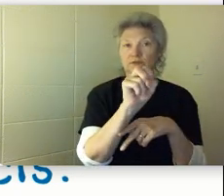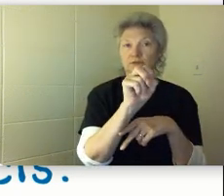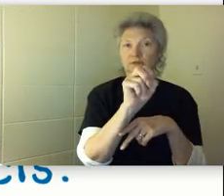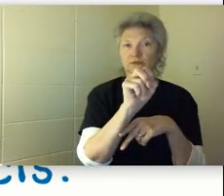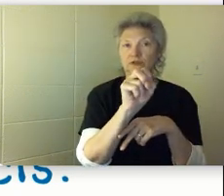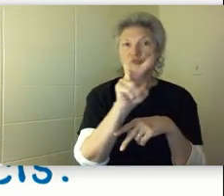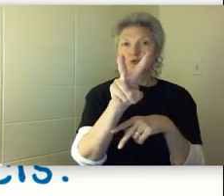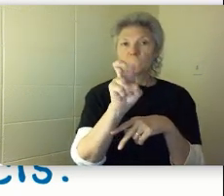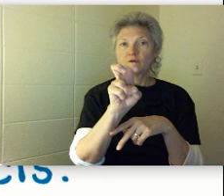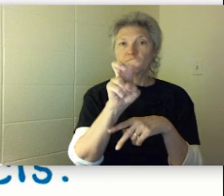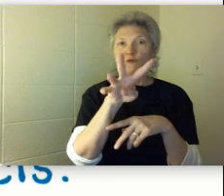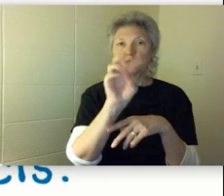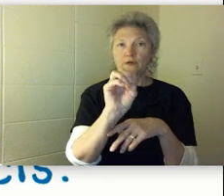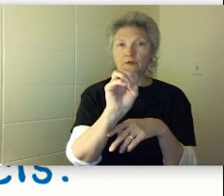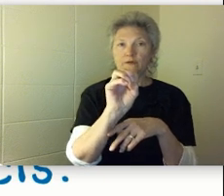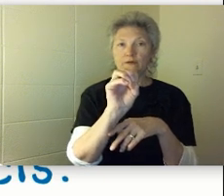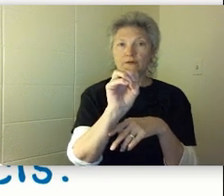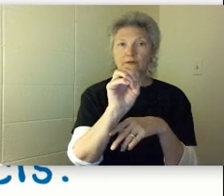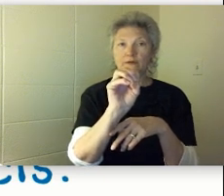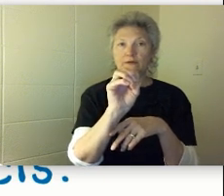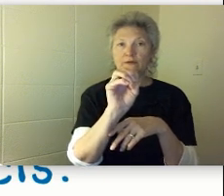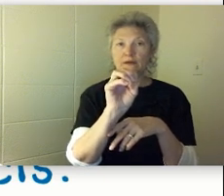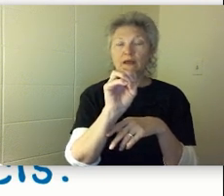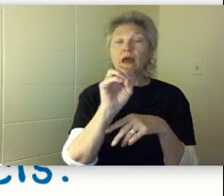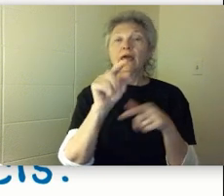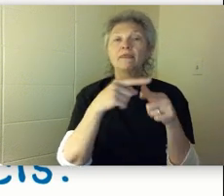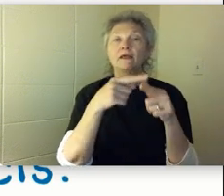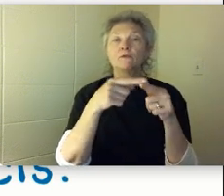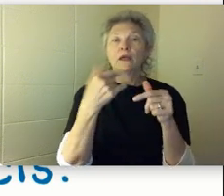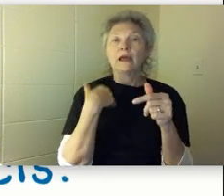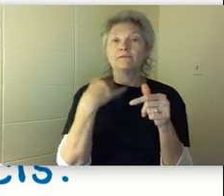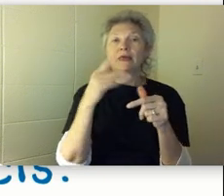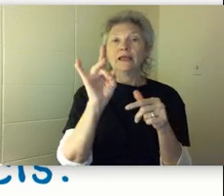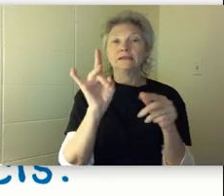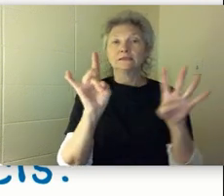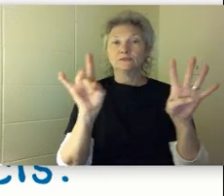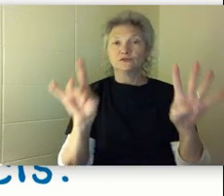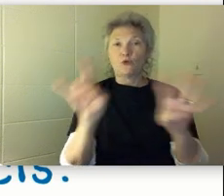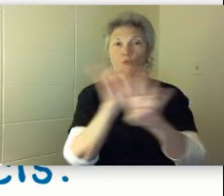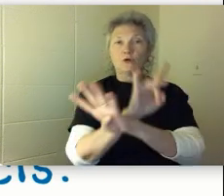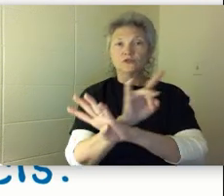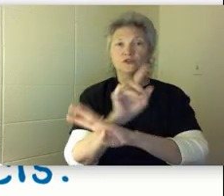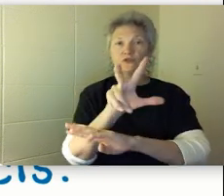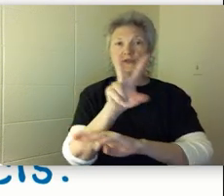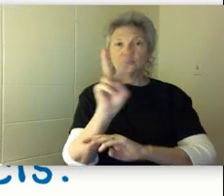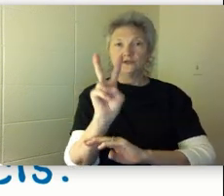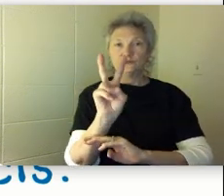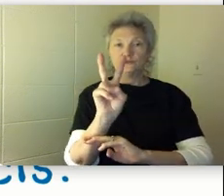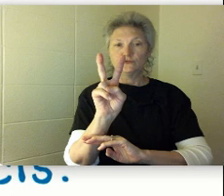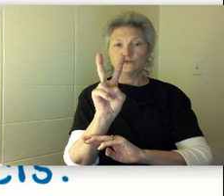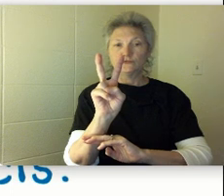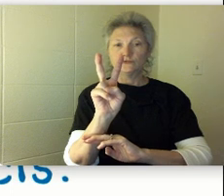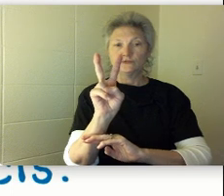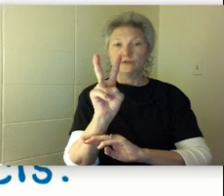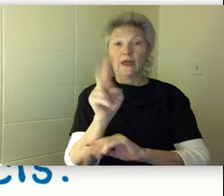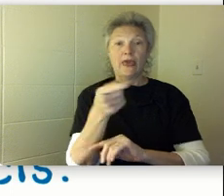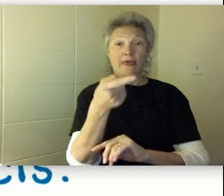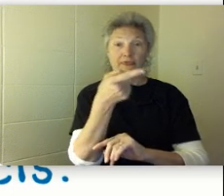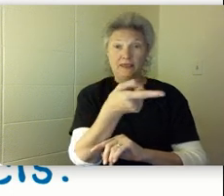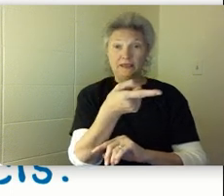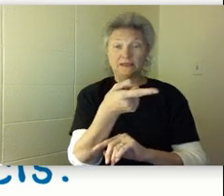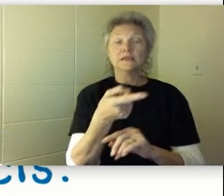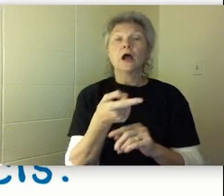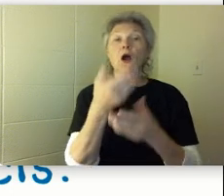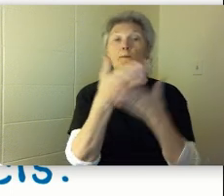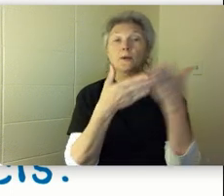which is 240, and 8 times 4 becomes 32. These are